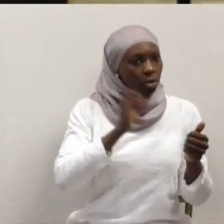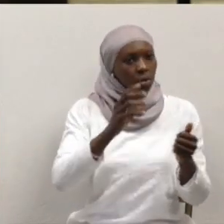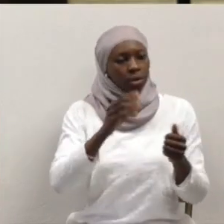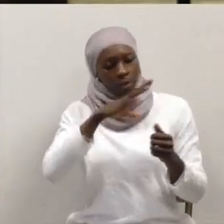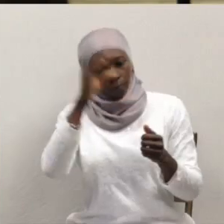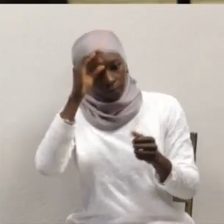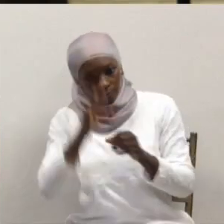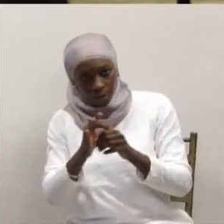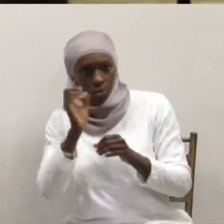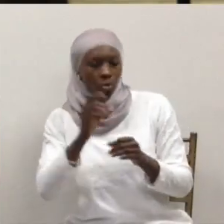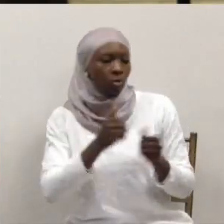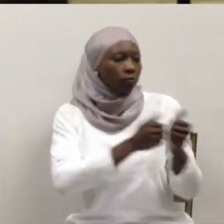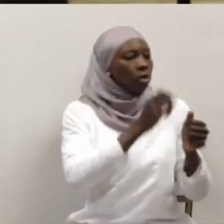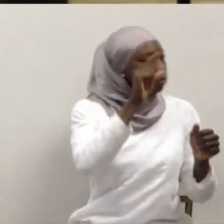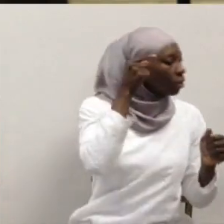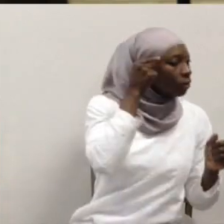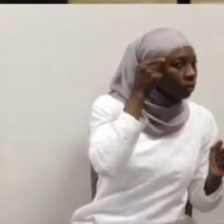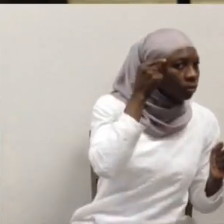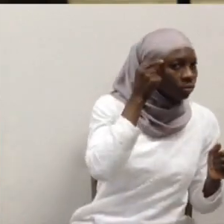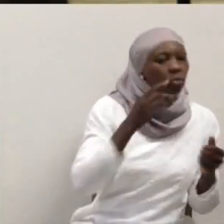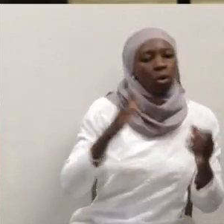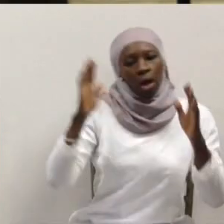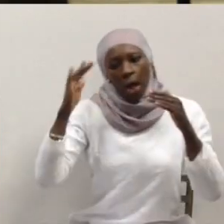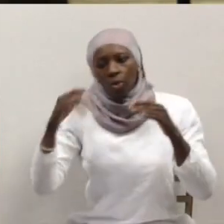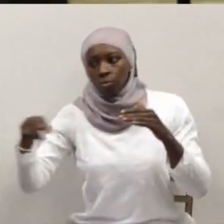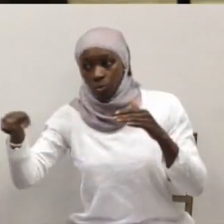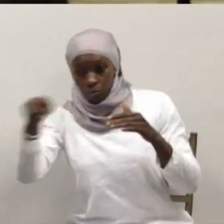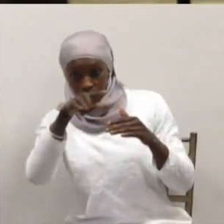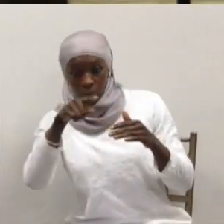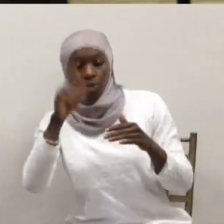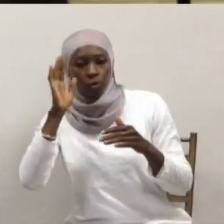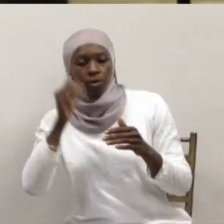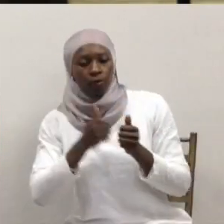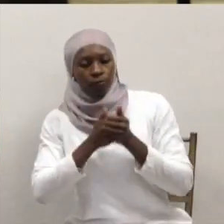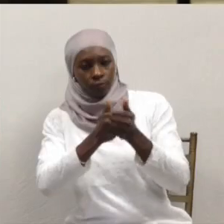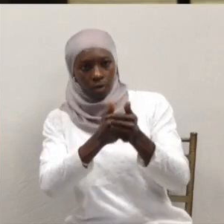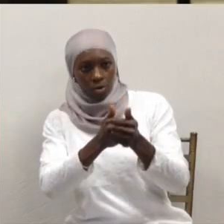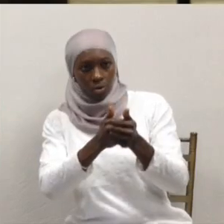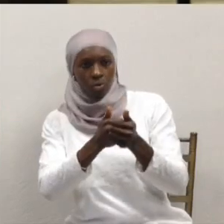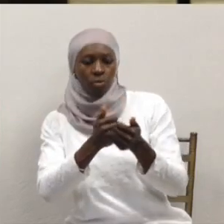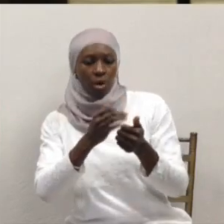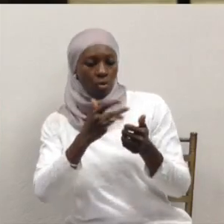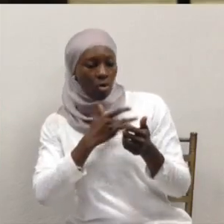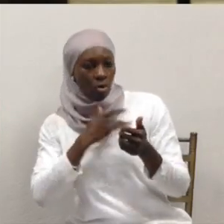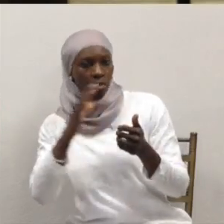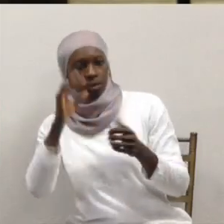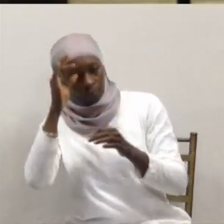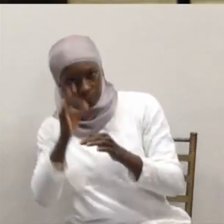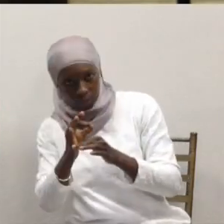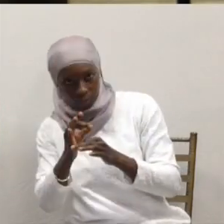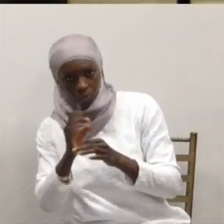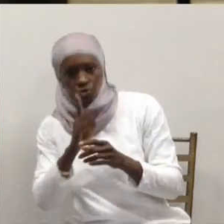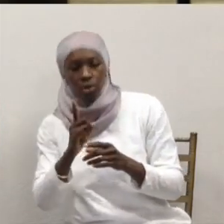and our faith. Inshallah, next week I will not be in, but you will have a guest, Khatib. But the following week